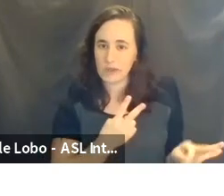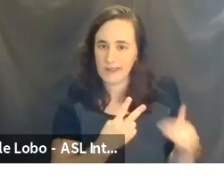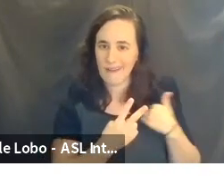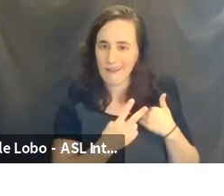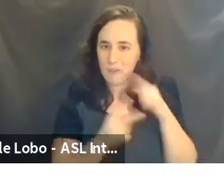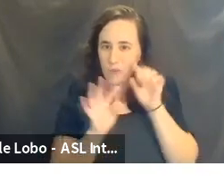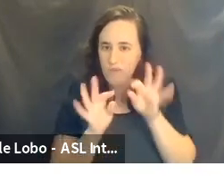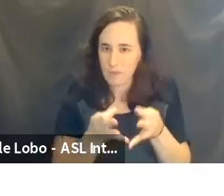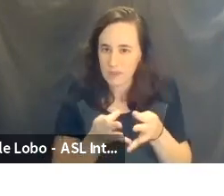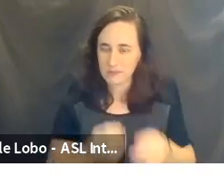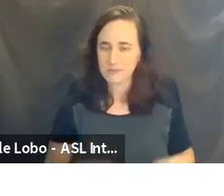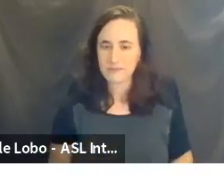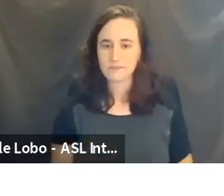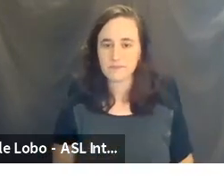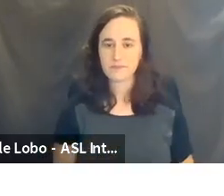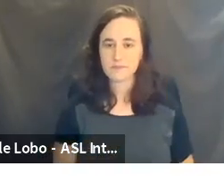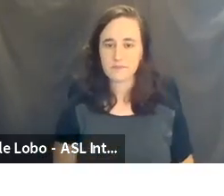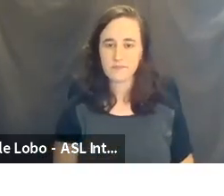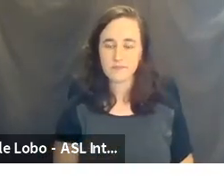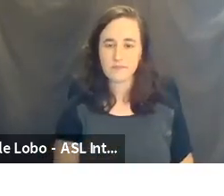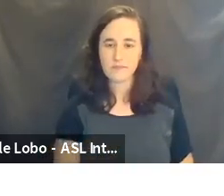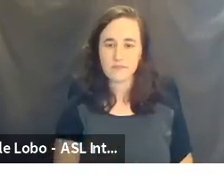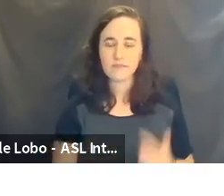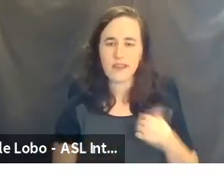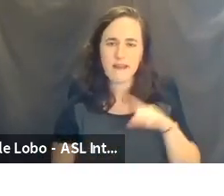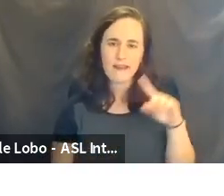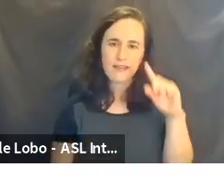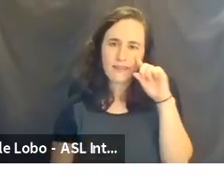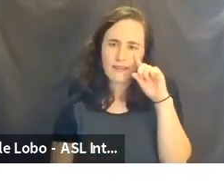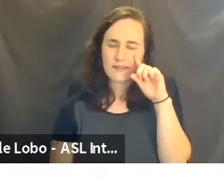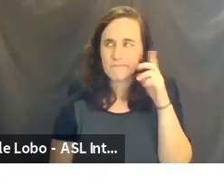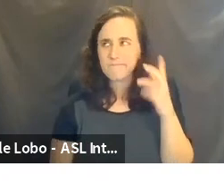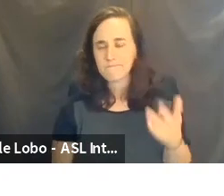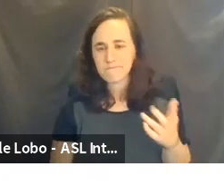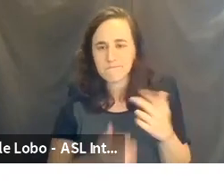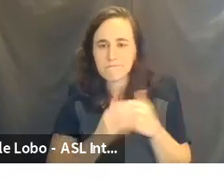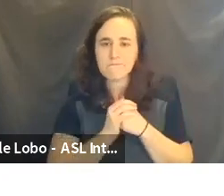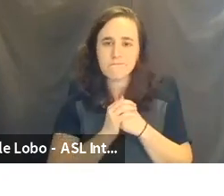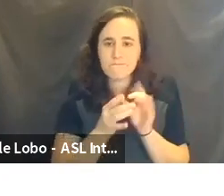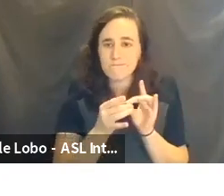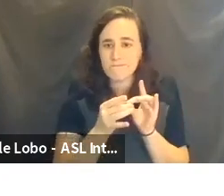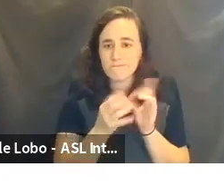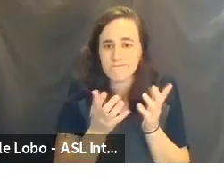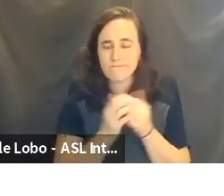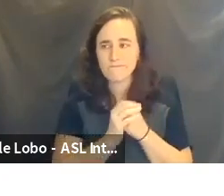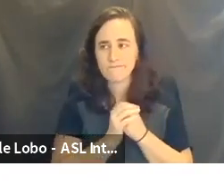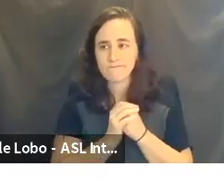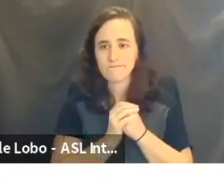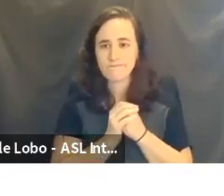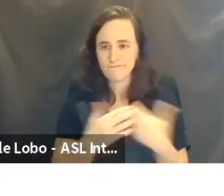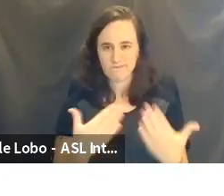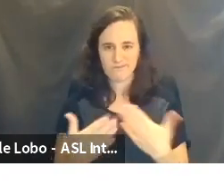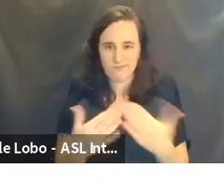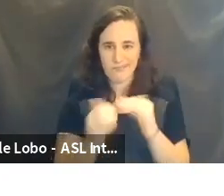And, you know, I think with regard to, or regardless of how your kids will be going